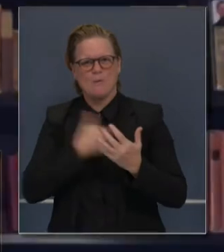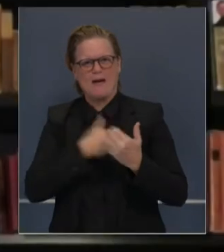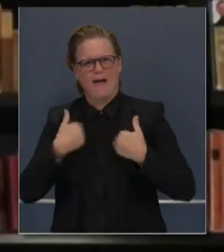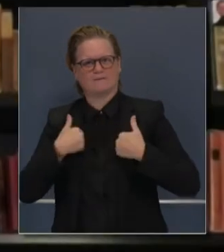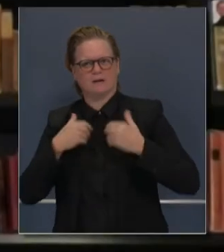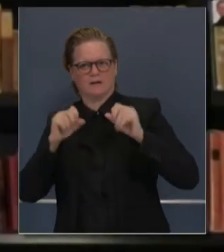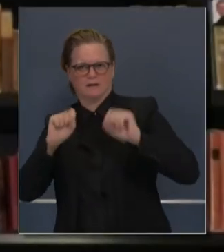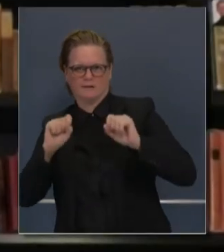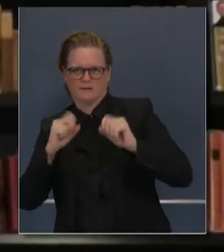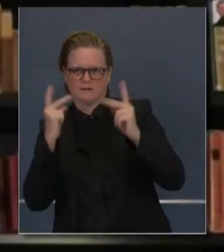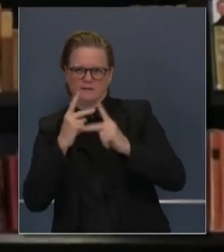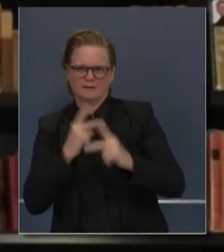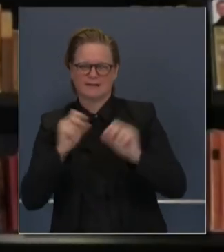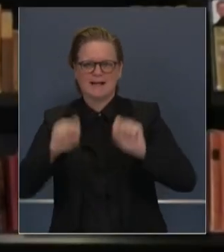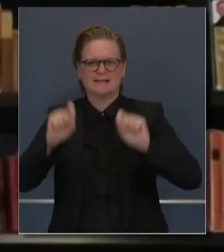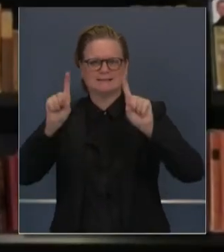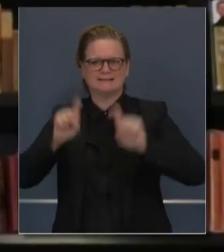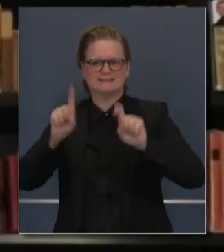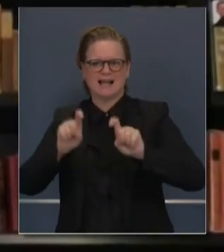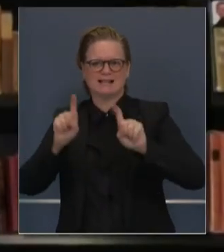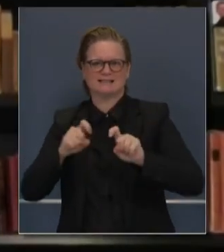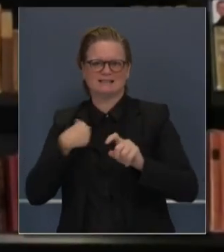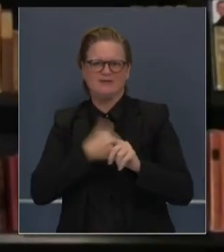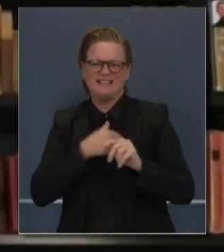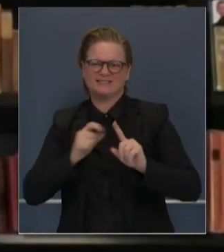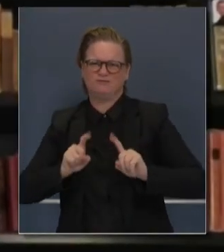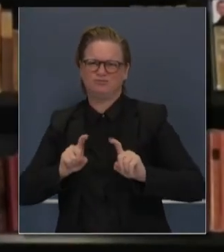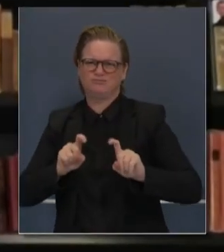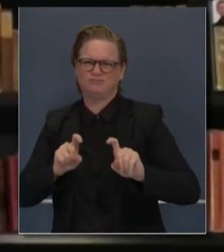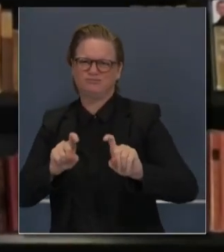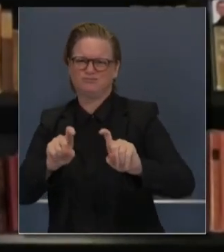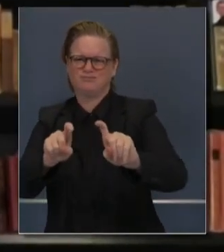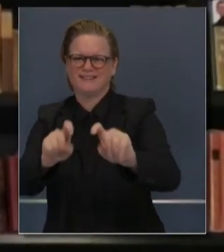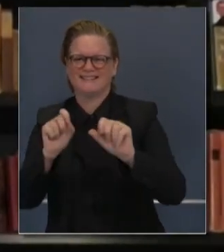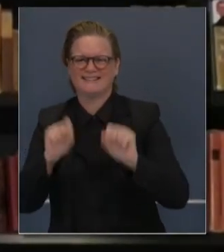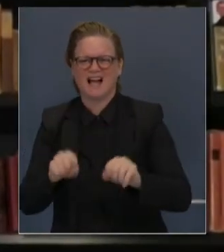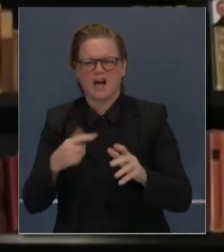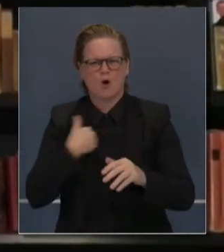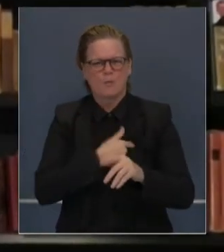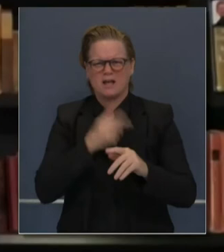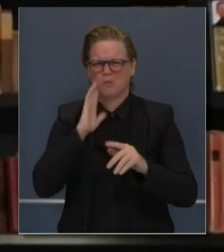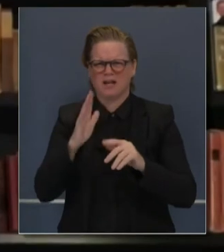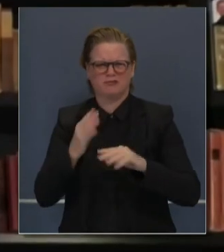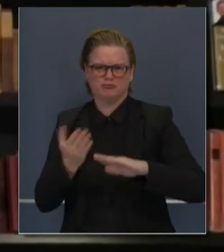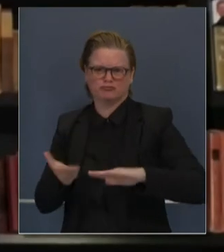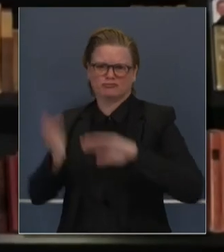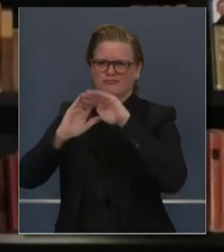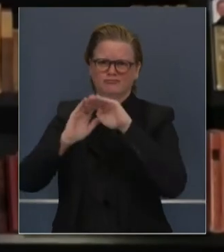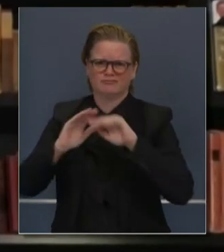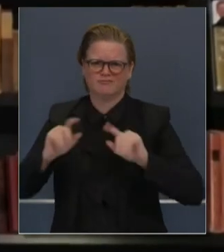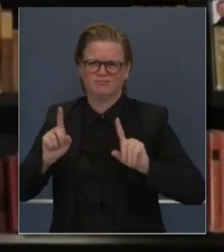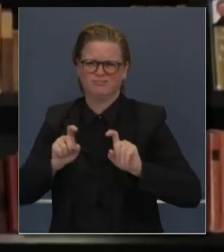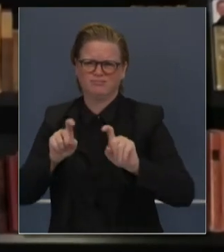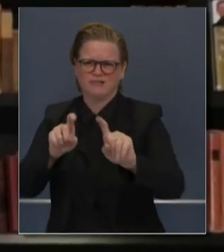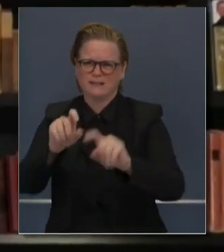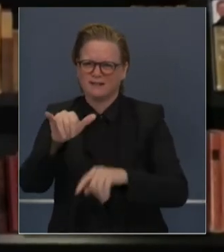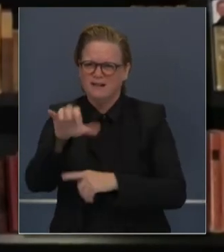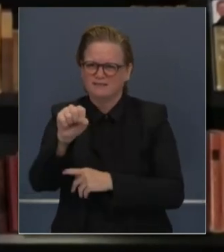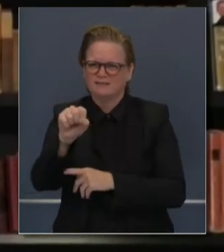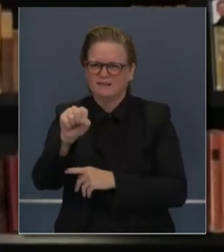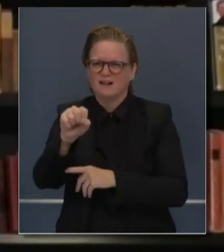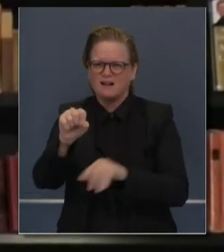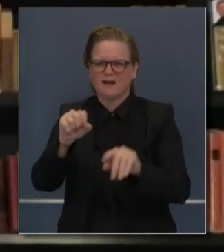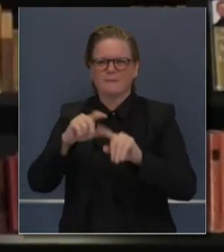200 plus thousand people a day, we have to do a lot more, and I'm very cognizant of that. We should expect those case numbers to be high in a state this large.